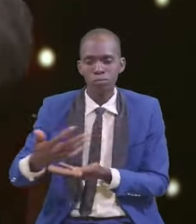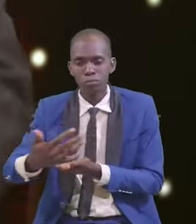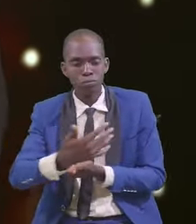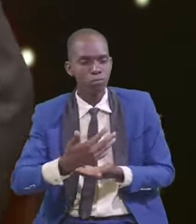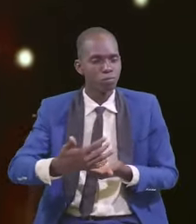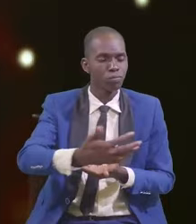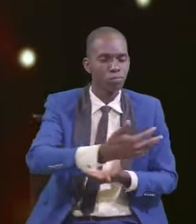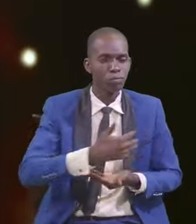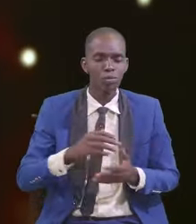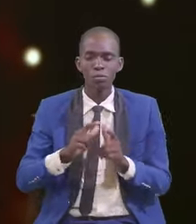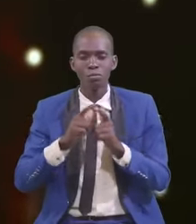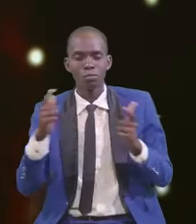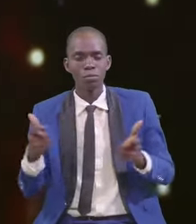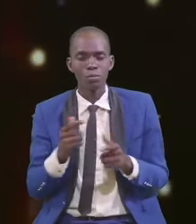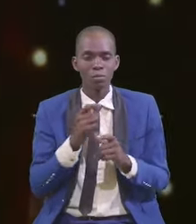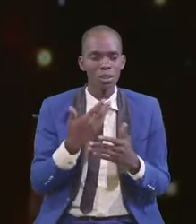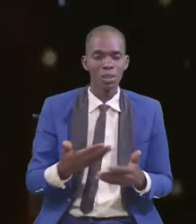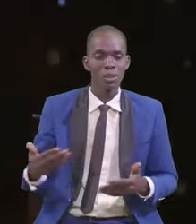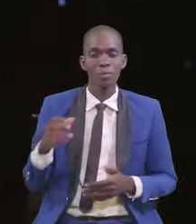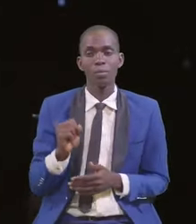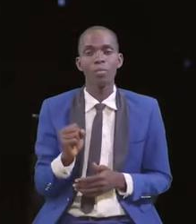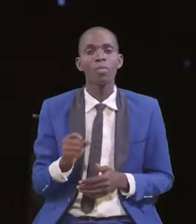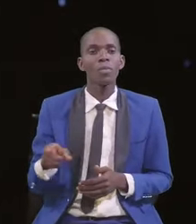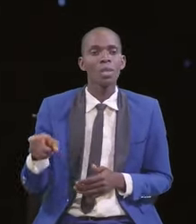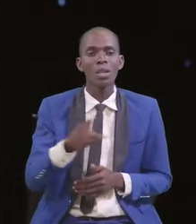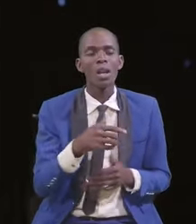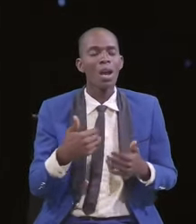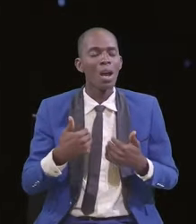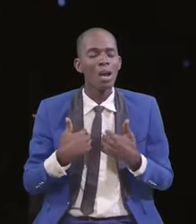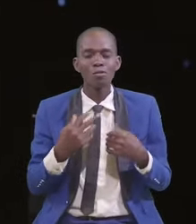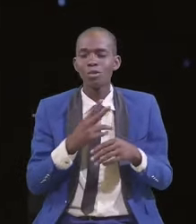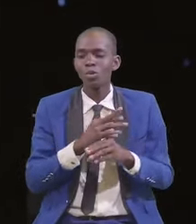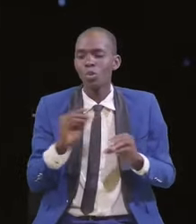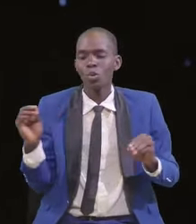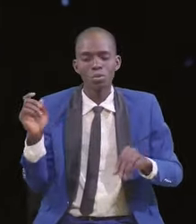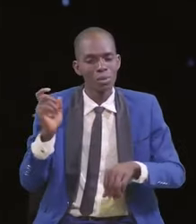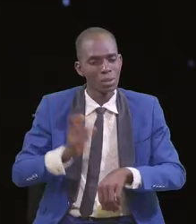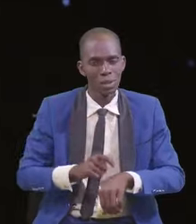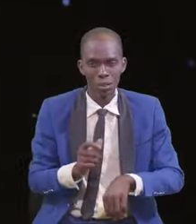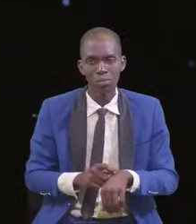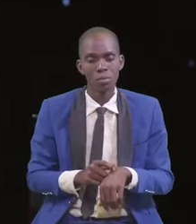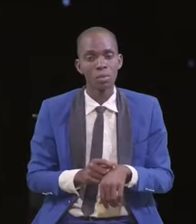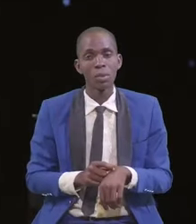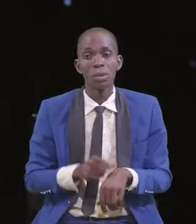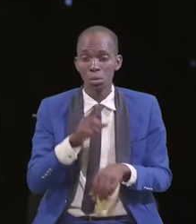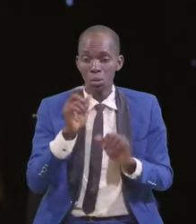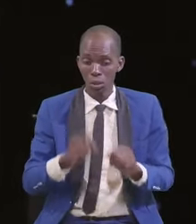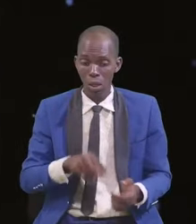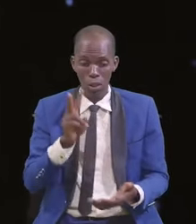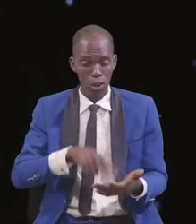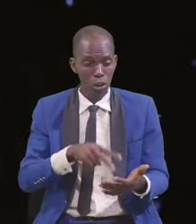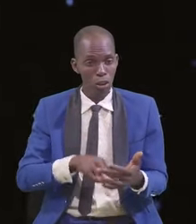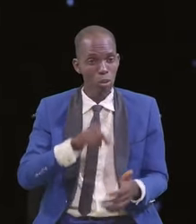Gathering and Gathering and Gathering they have no time they can reach 100